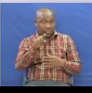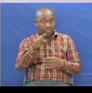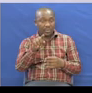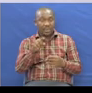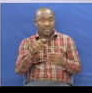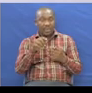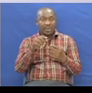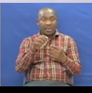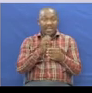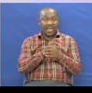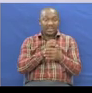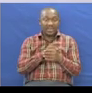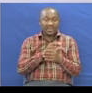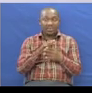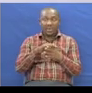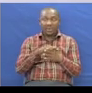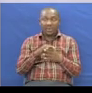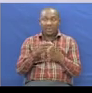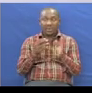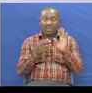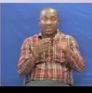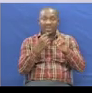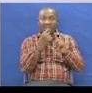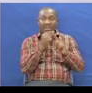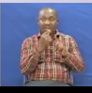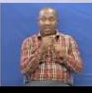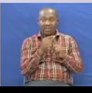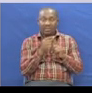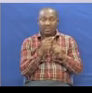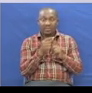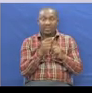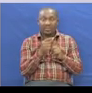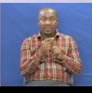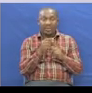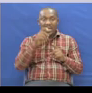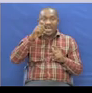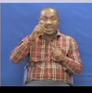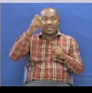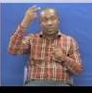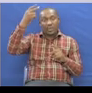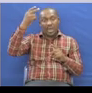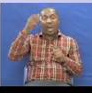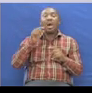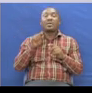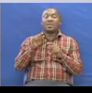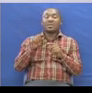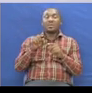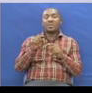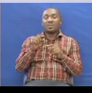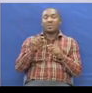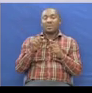this term here. Because this square is there, this is a quadratic, it's a quadratic equation.